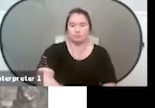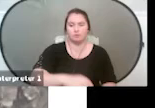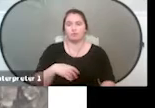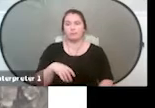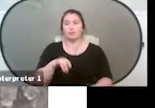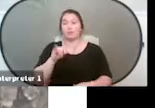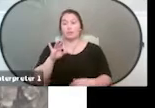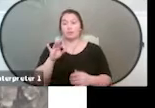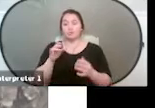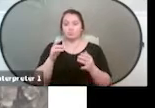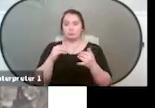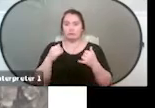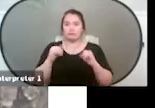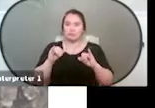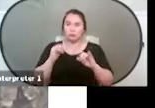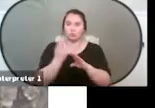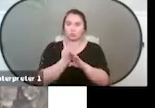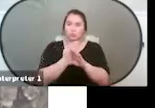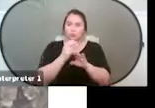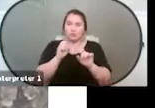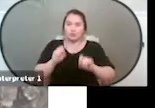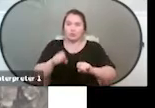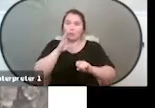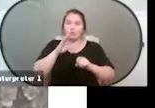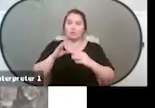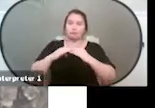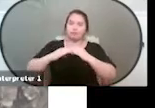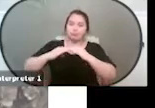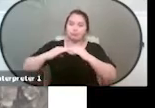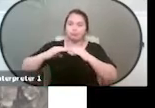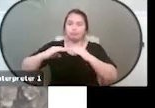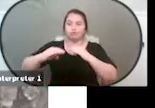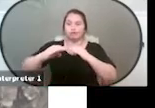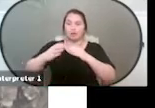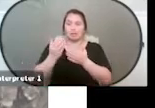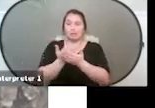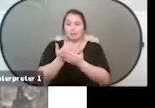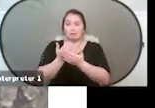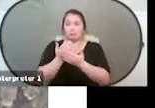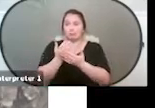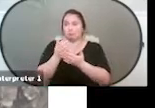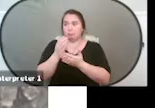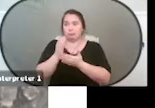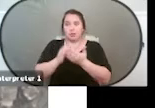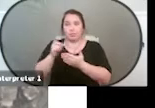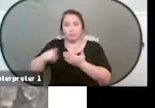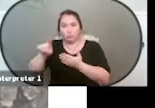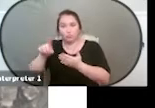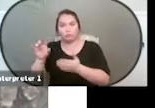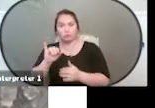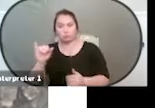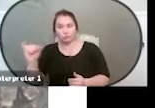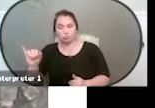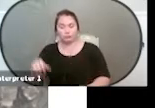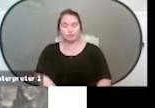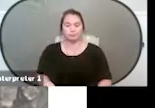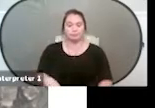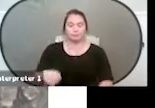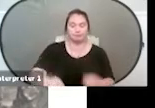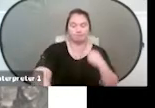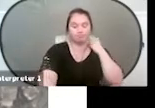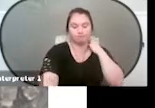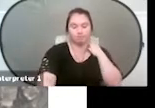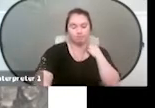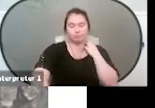and maintainable, we could look at maintaining some of those as well. And this would be about the 3-year